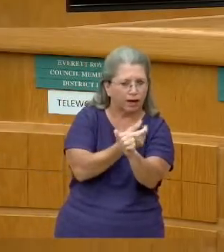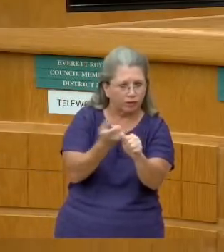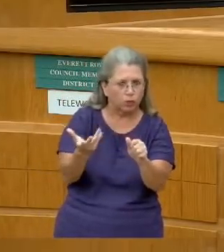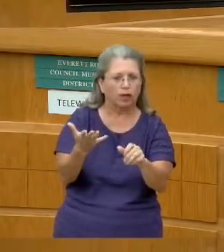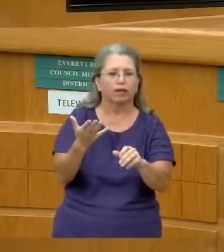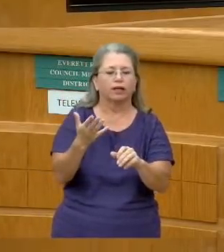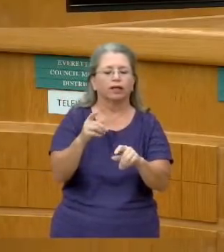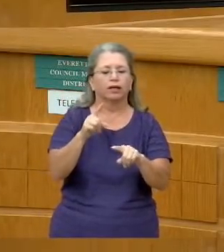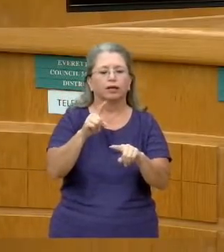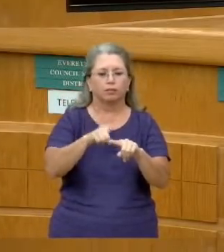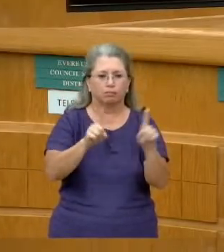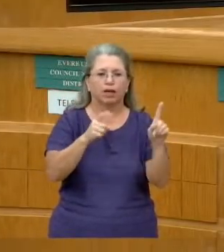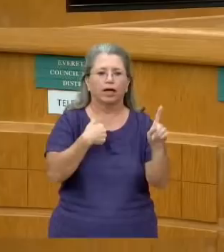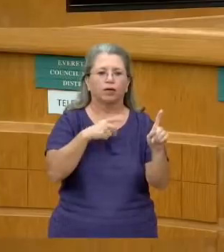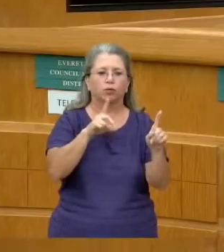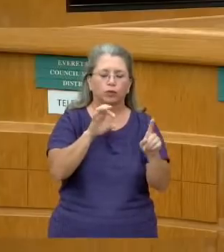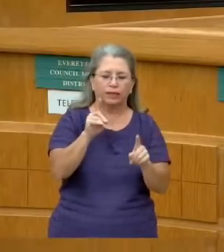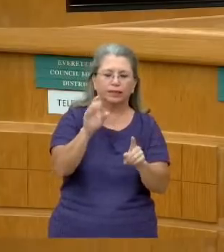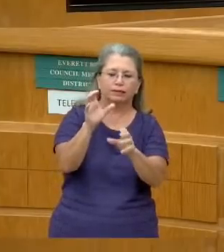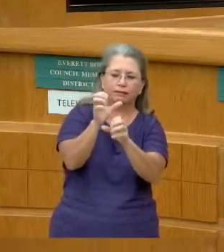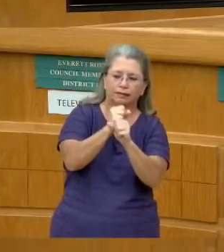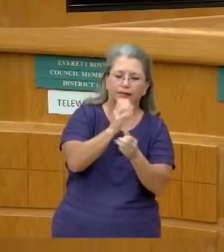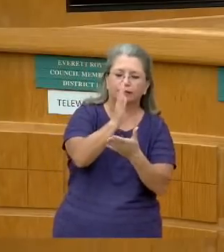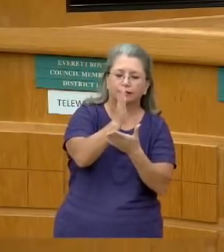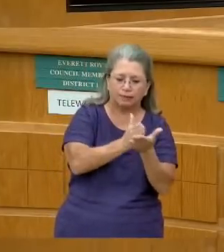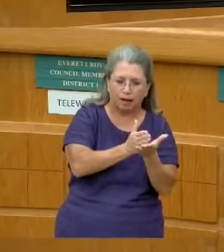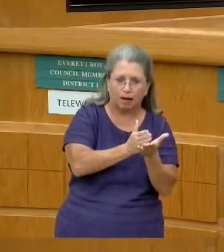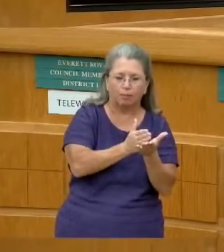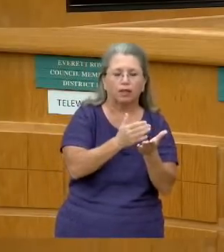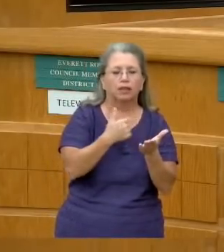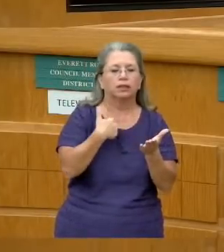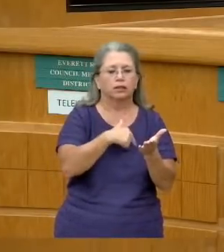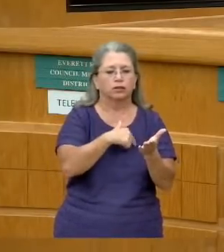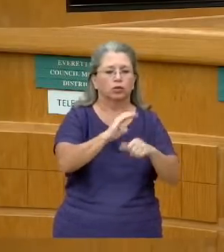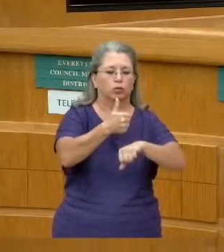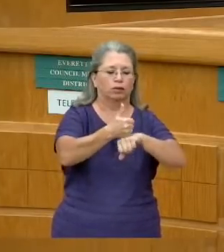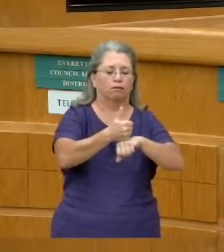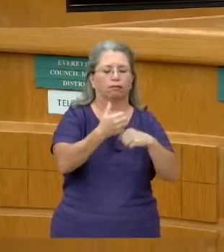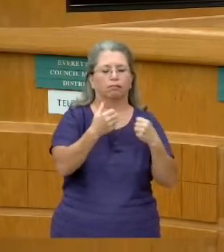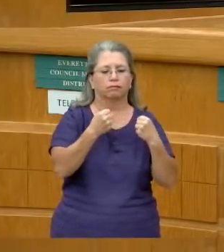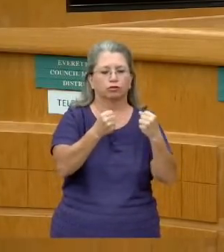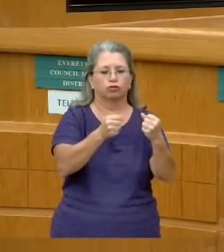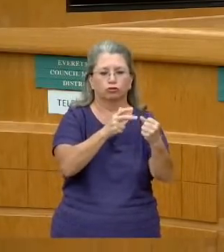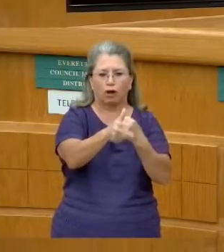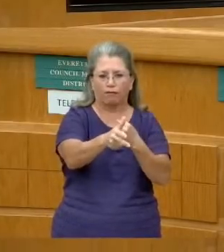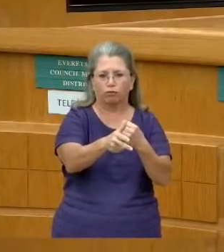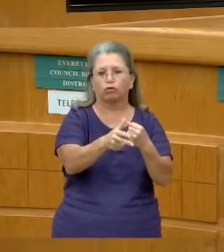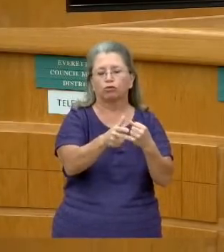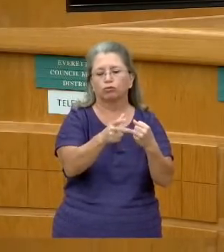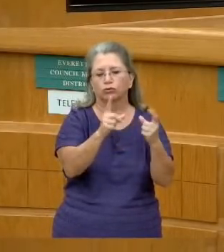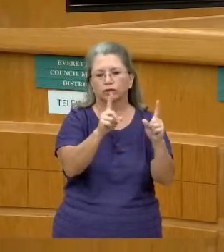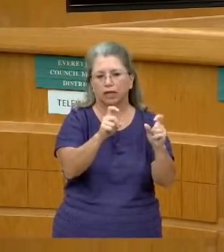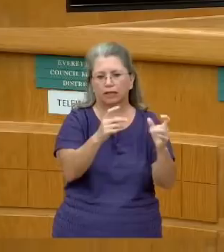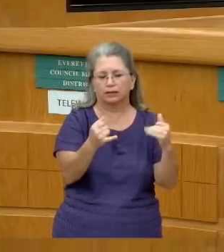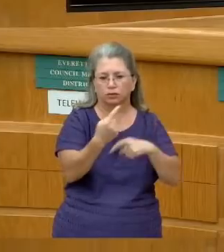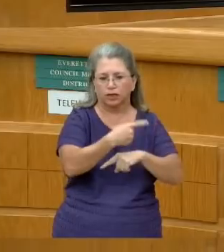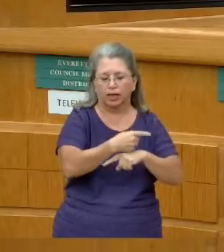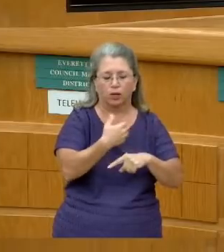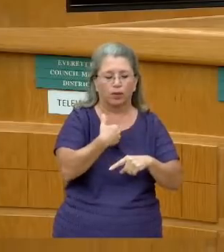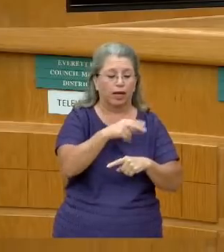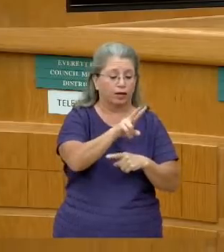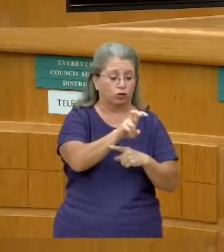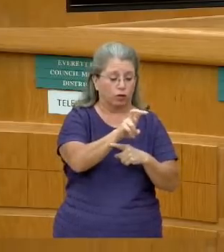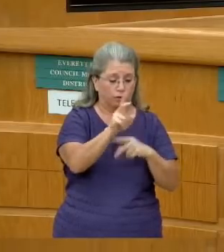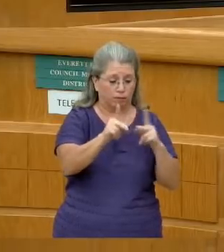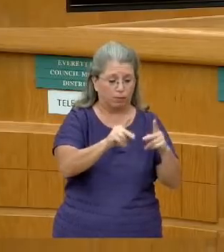testing. But we did receive some supplies, so we did a drive-through test today. We had 200 persons scheduled, but 112